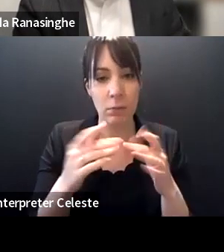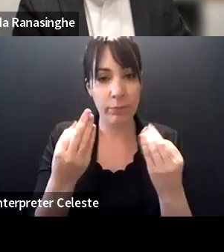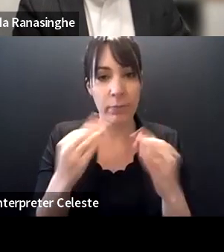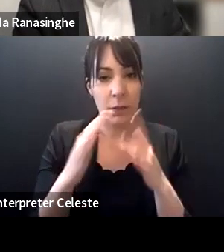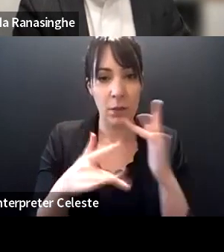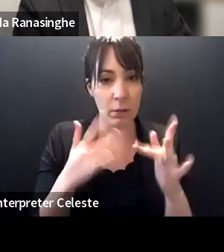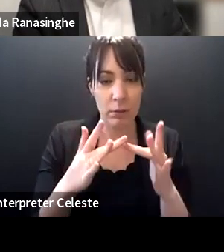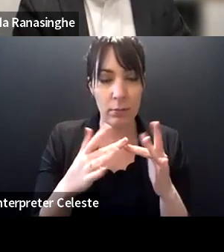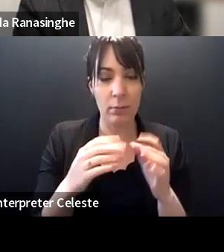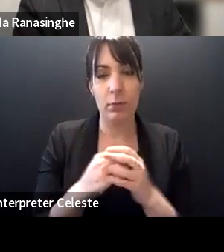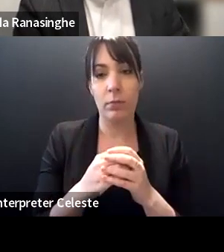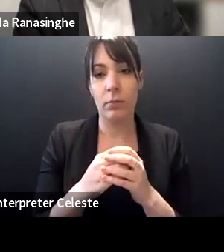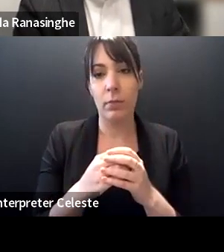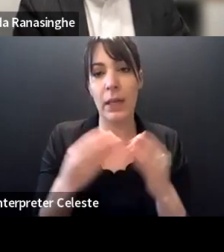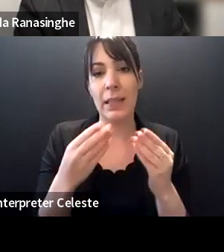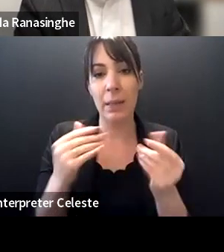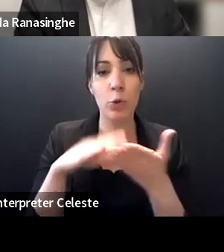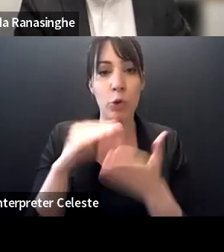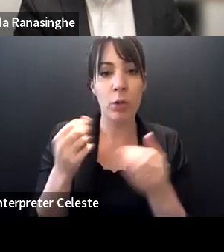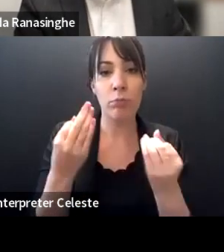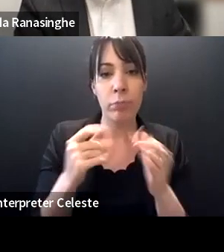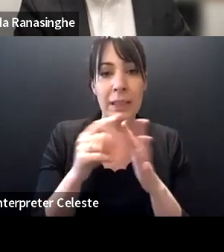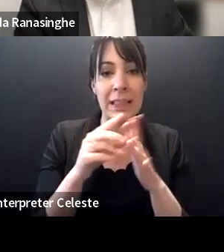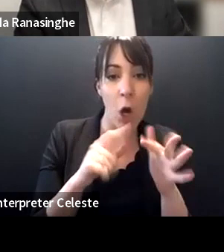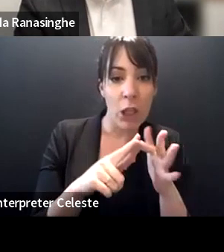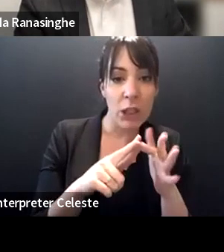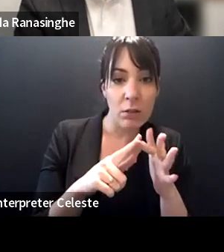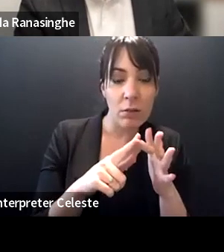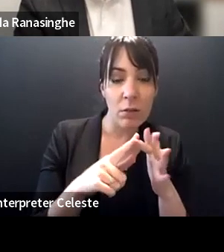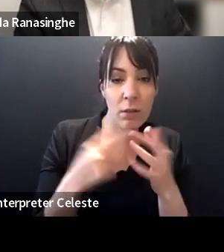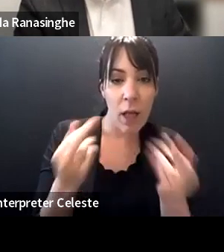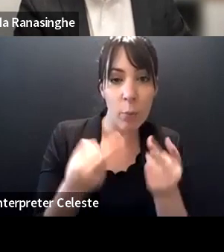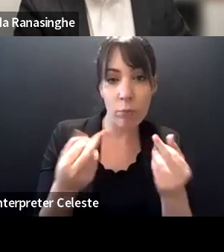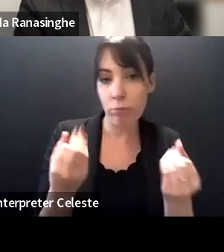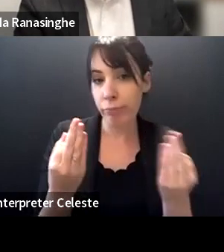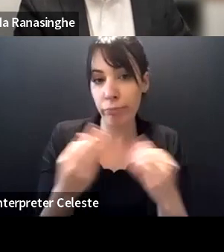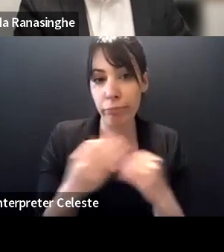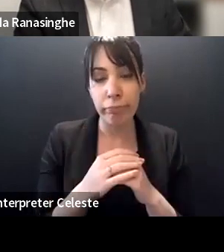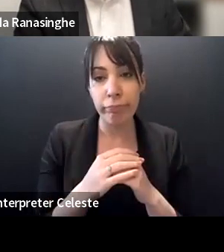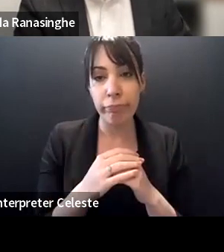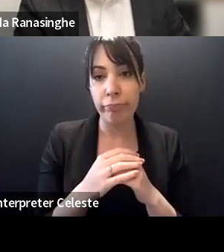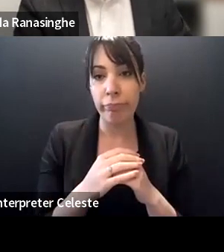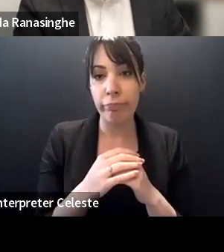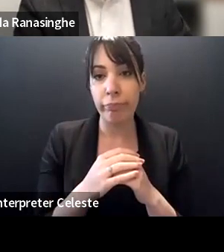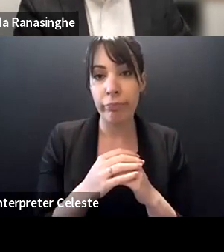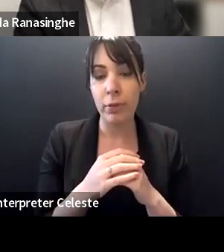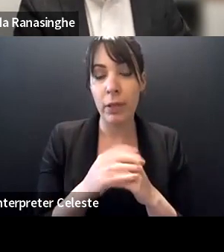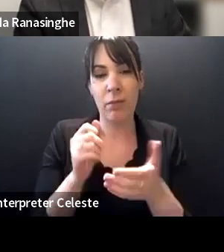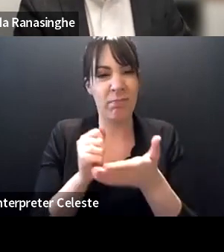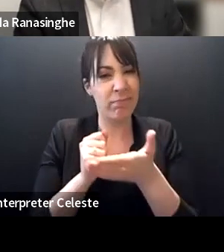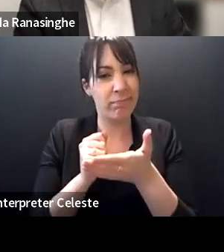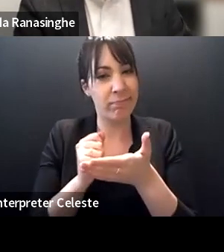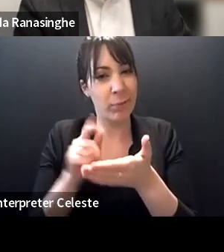who didn't have devices that were particularly, you know, particularly competent, and